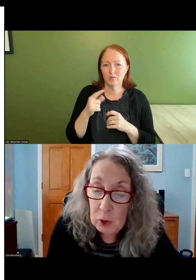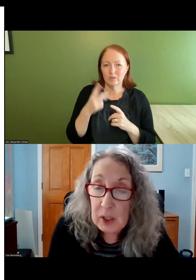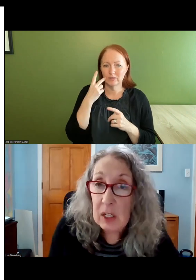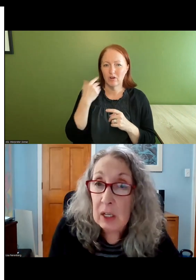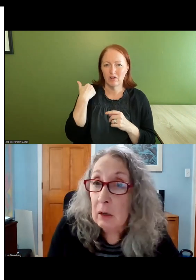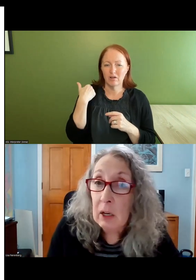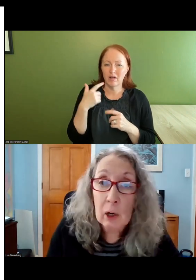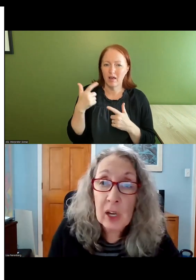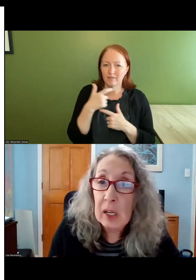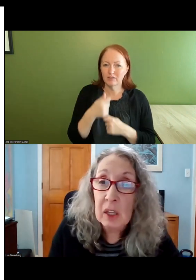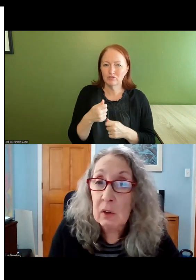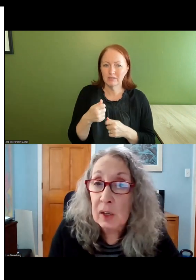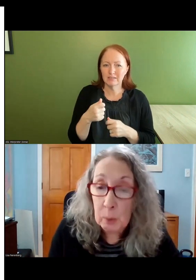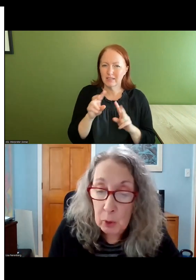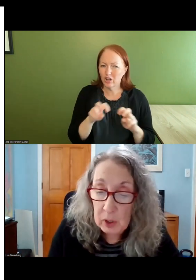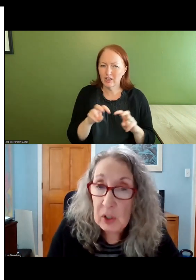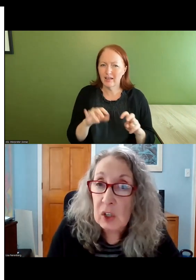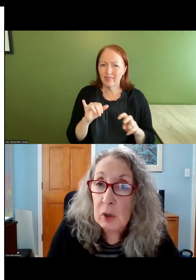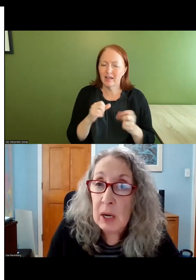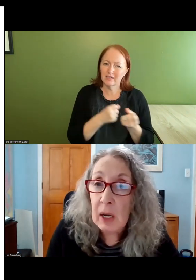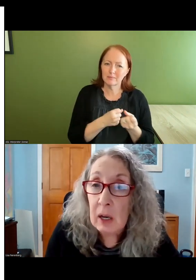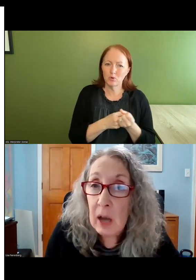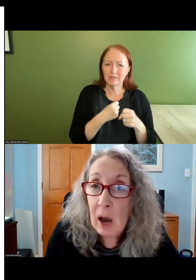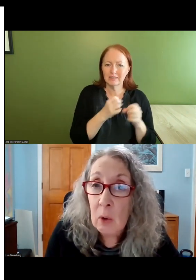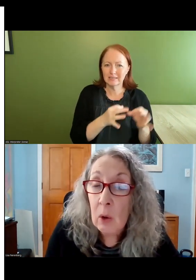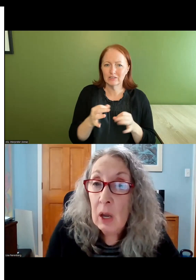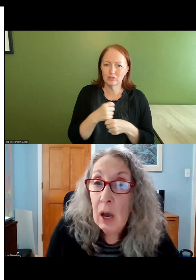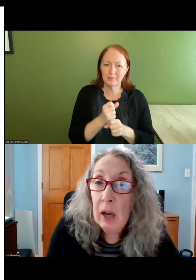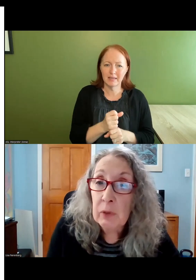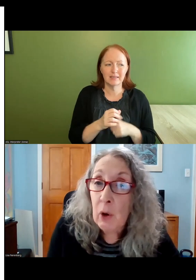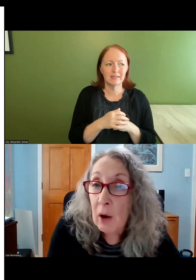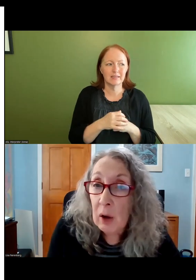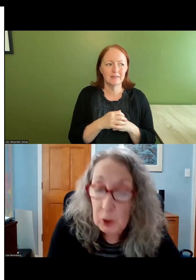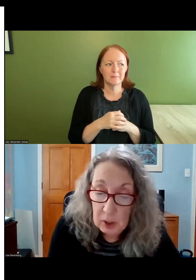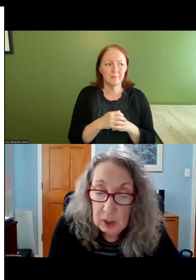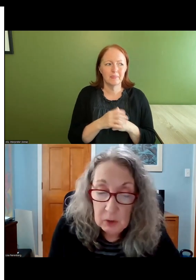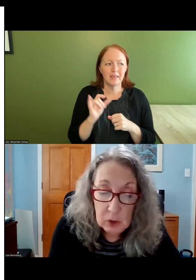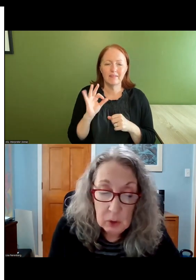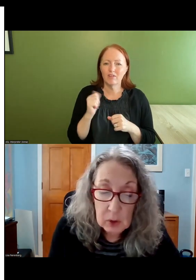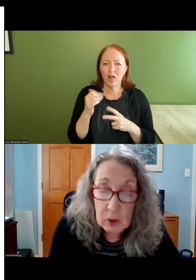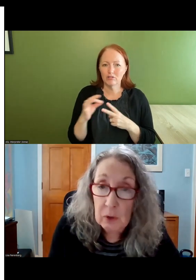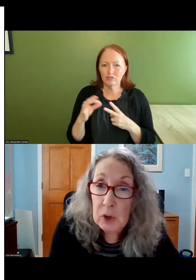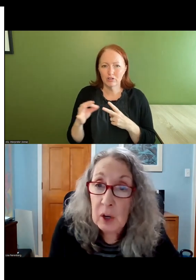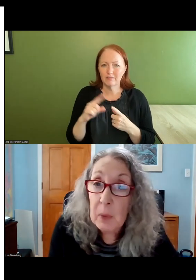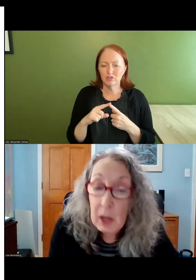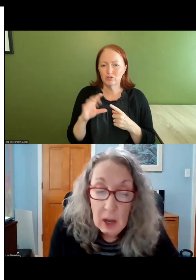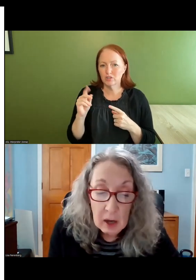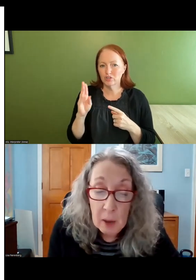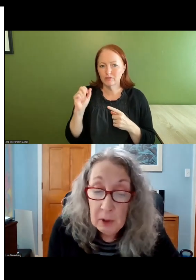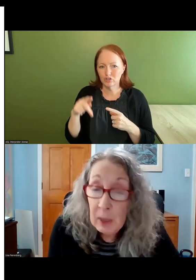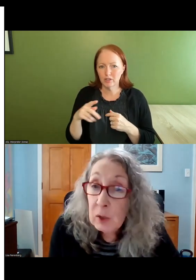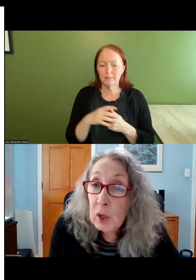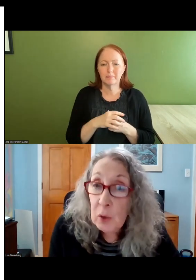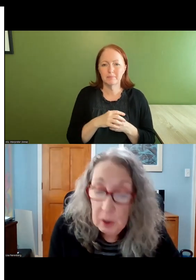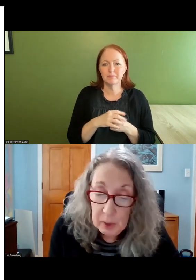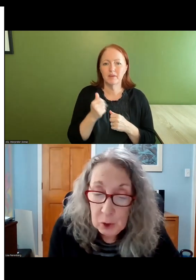lot of interest in looking at things like supported decision-making and how, if there are alternatives to conservatorship. A